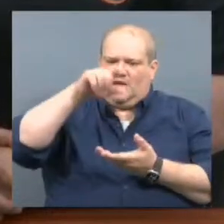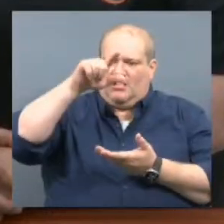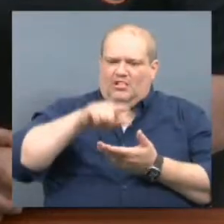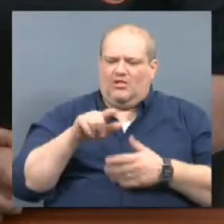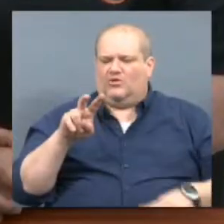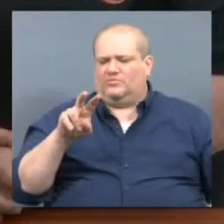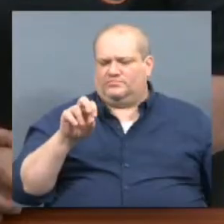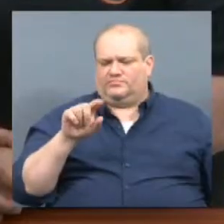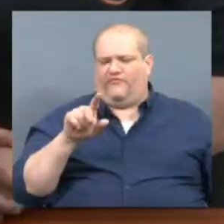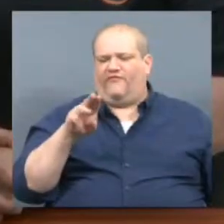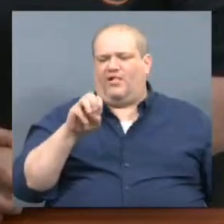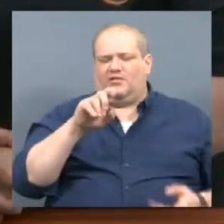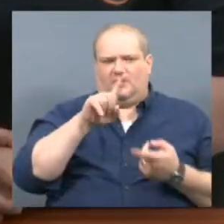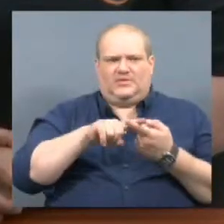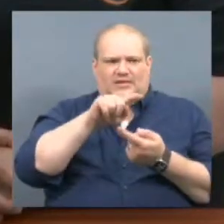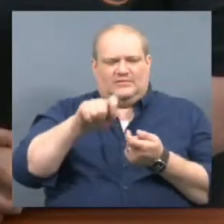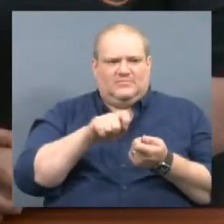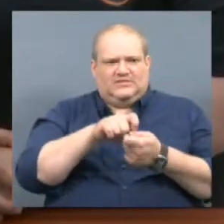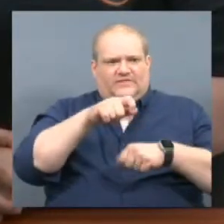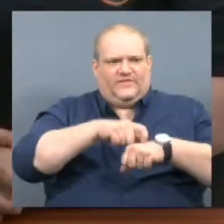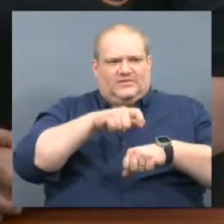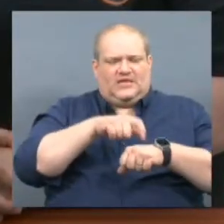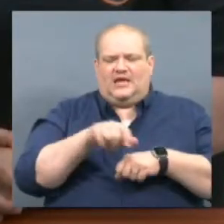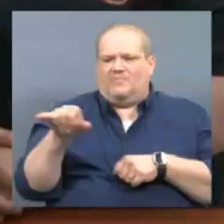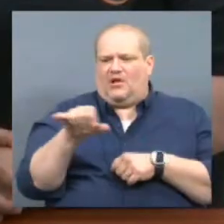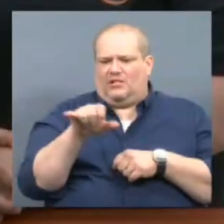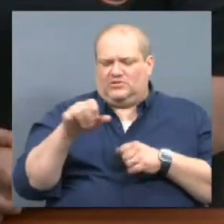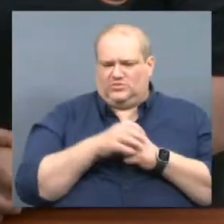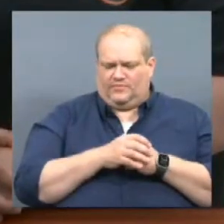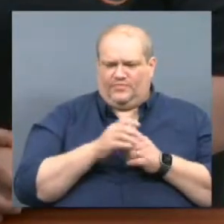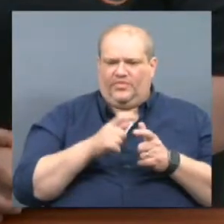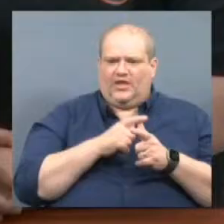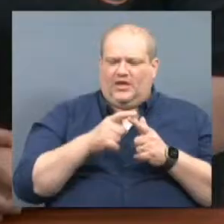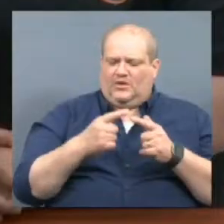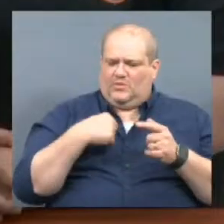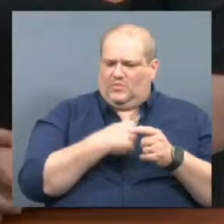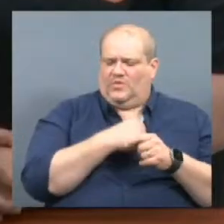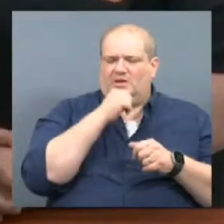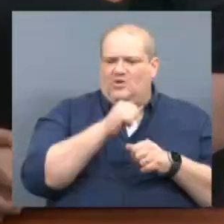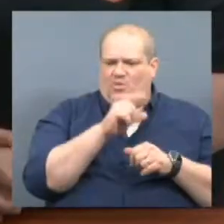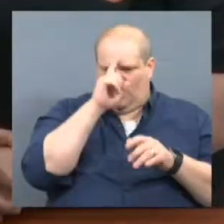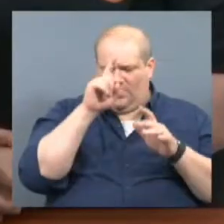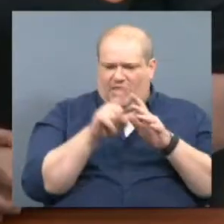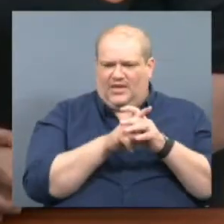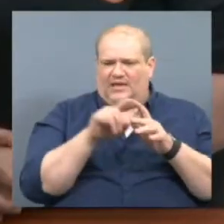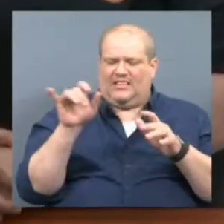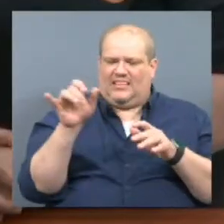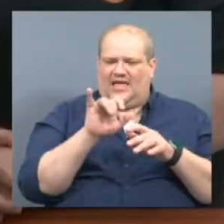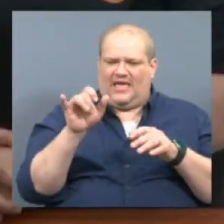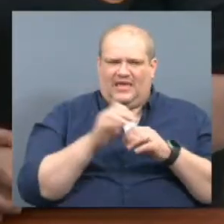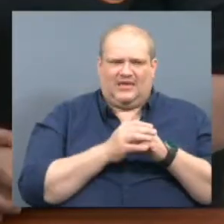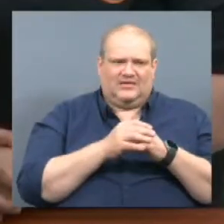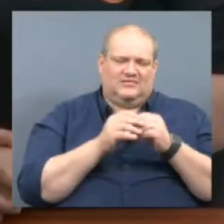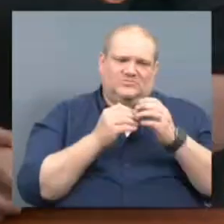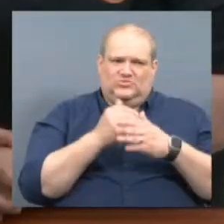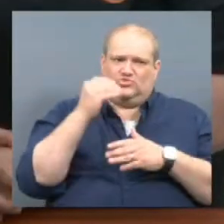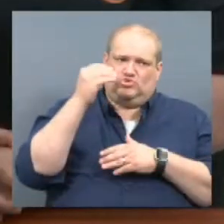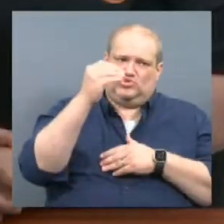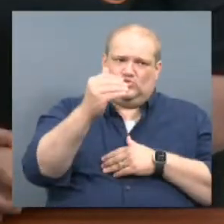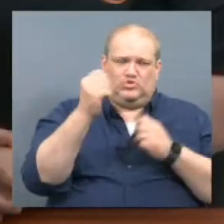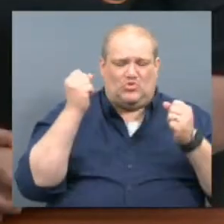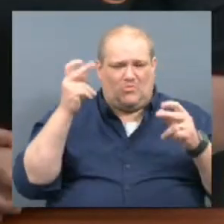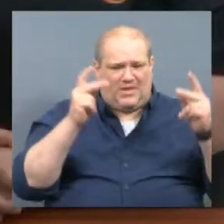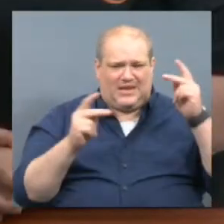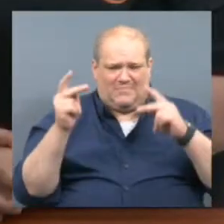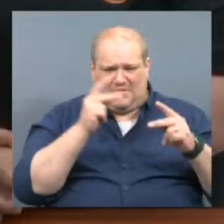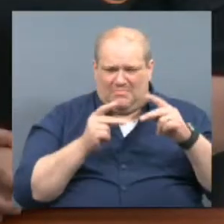volume until a certain time also. We don't think it's gonna be, like I said, way too many